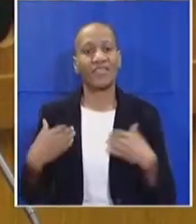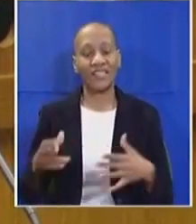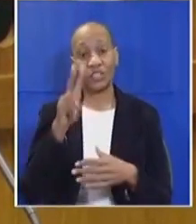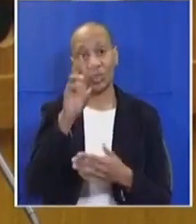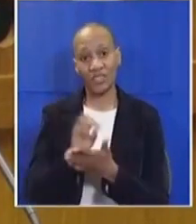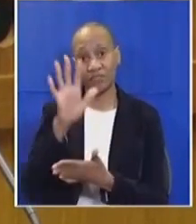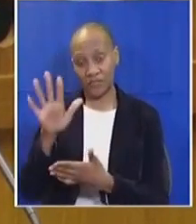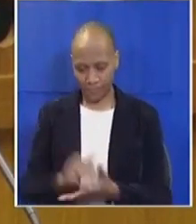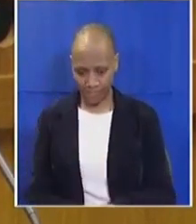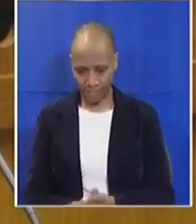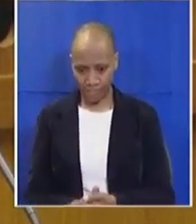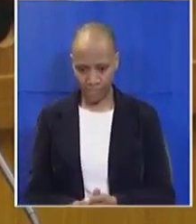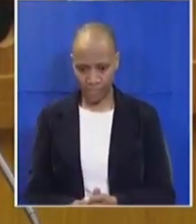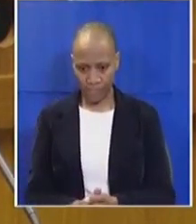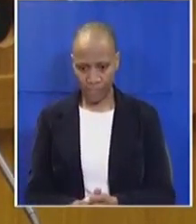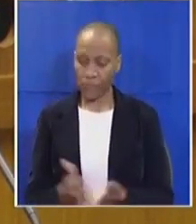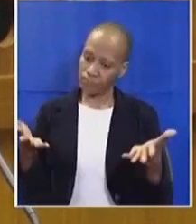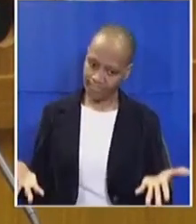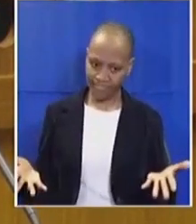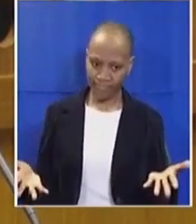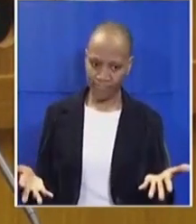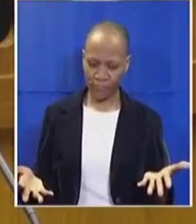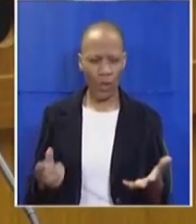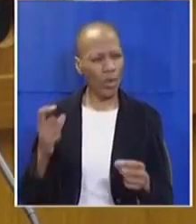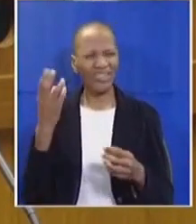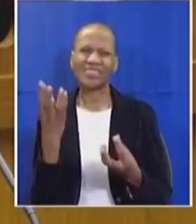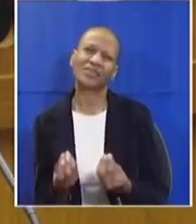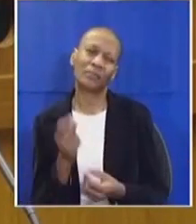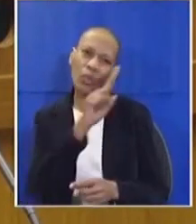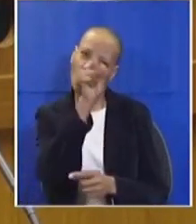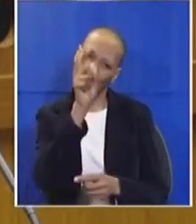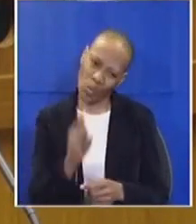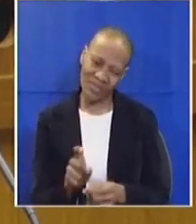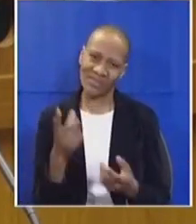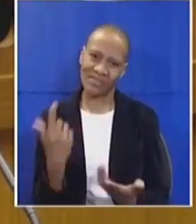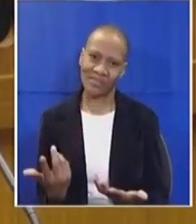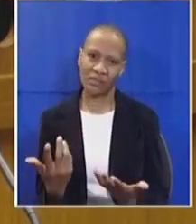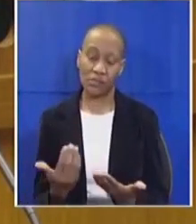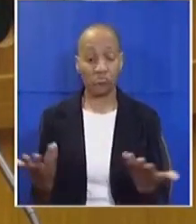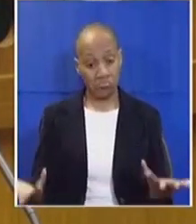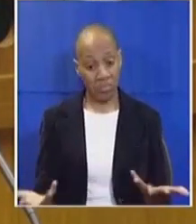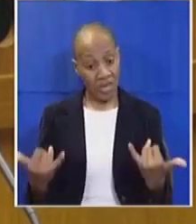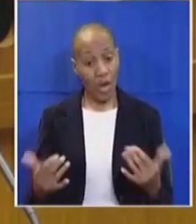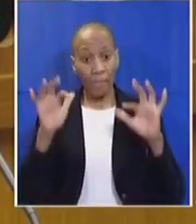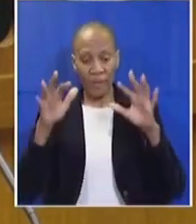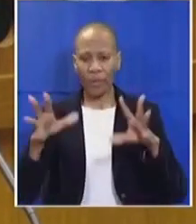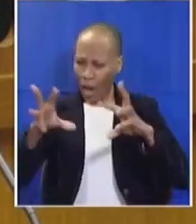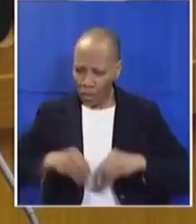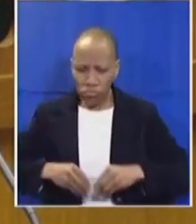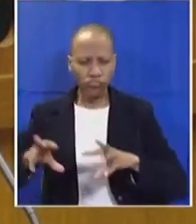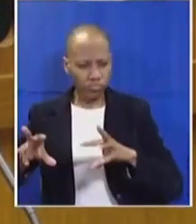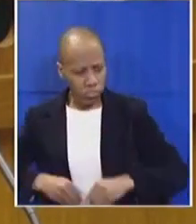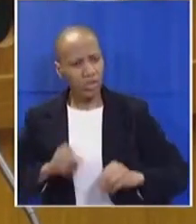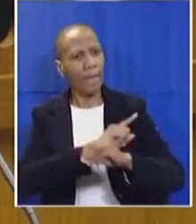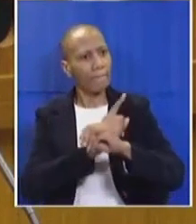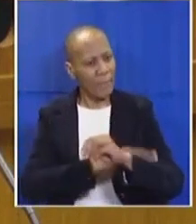2015. So we have to just ask a simple question. In fact, even after society accepted the moral power